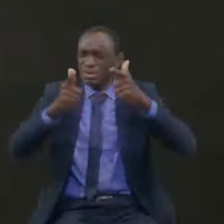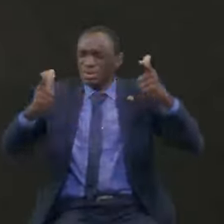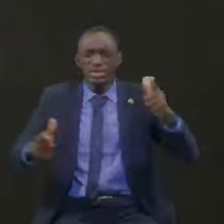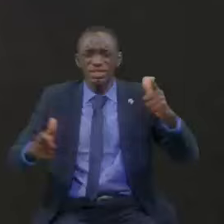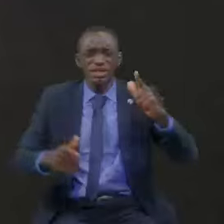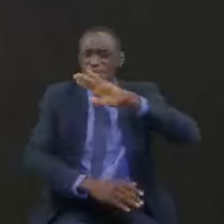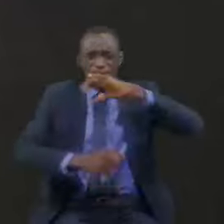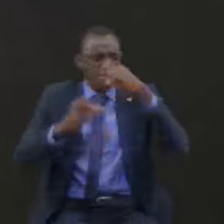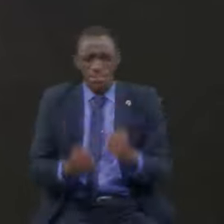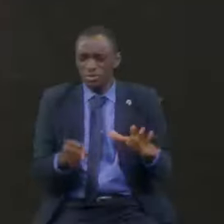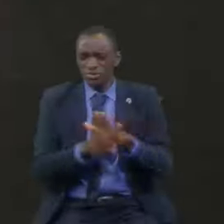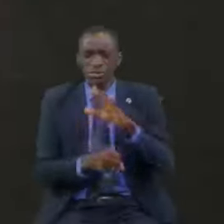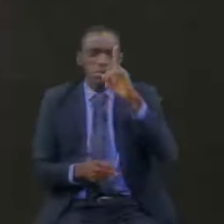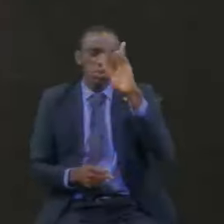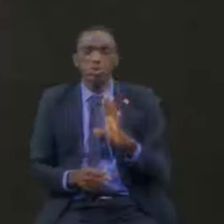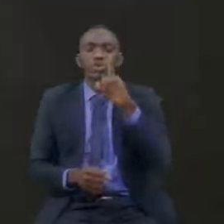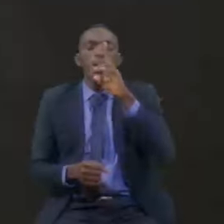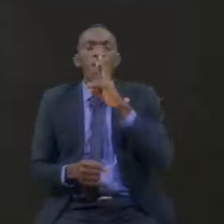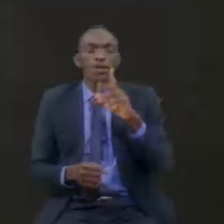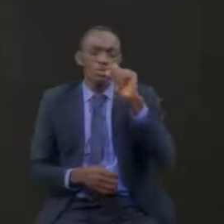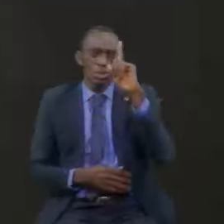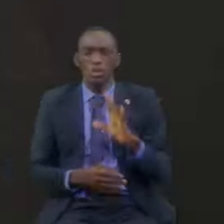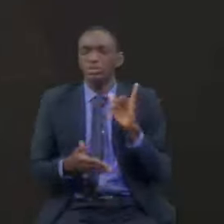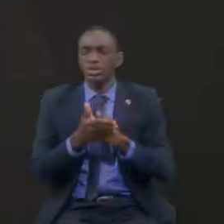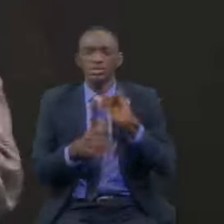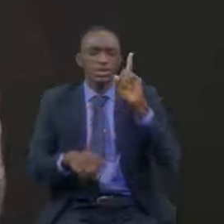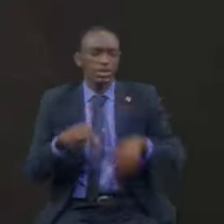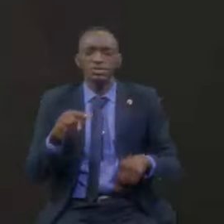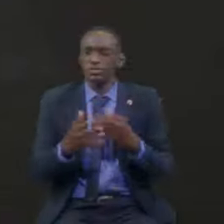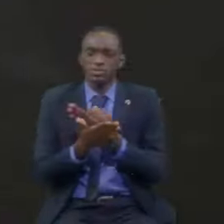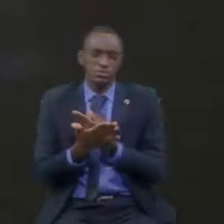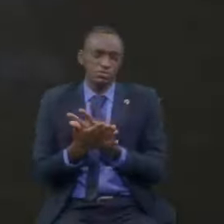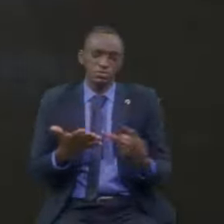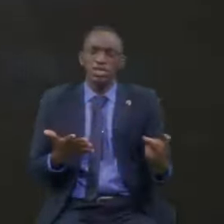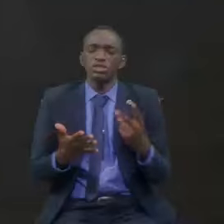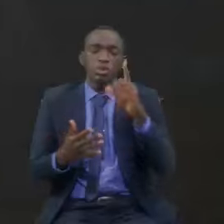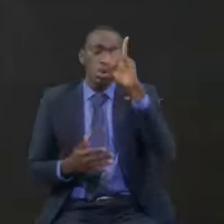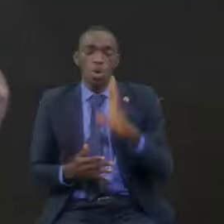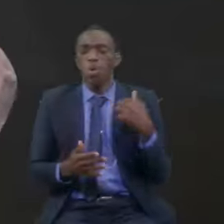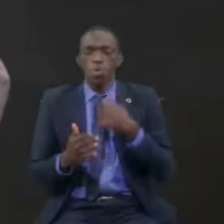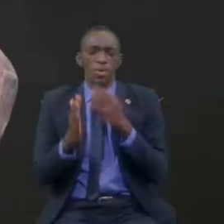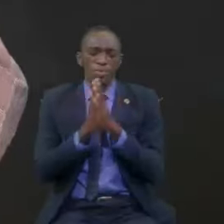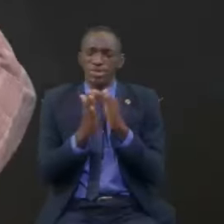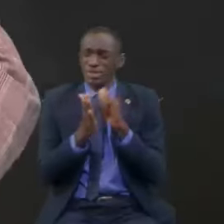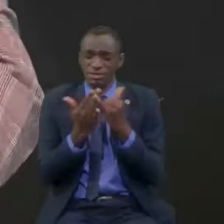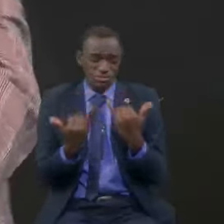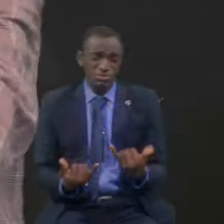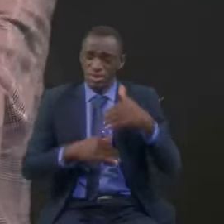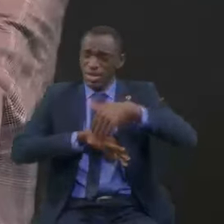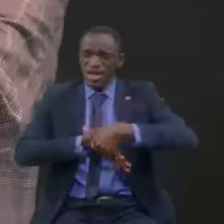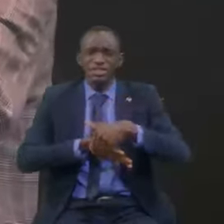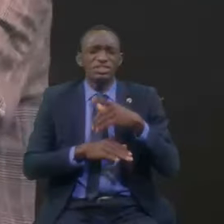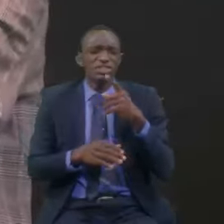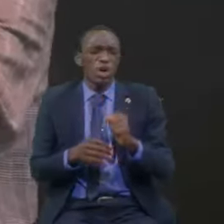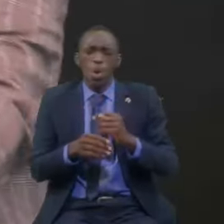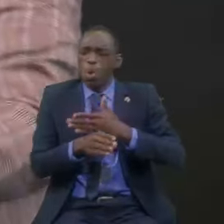God that cannot fail. Lord, we pray that for tonight, the whole man, spirit, soul, and